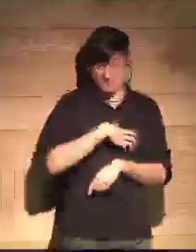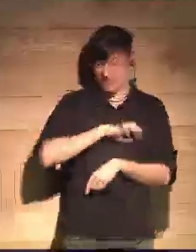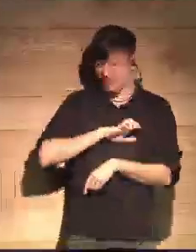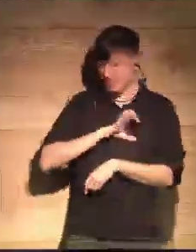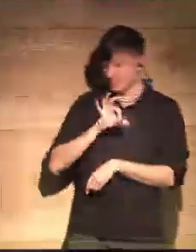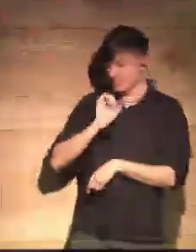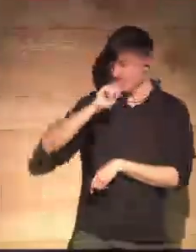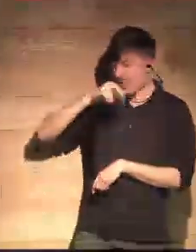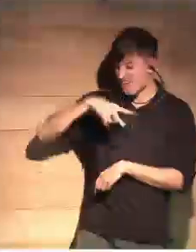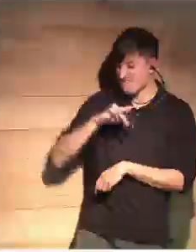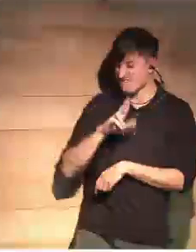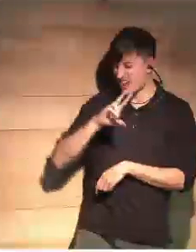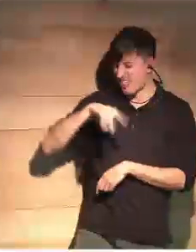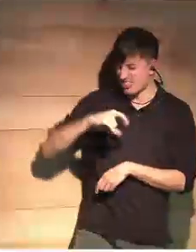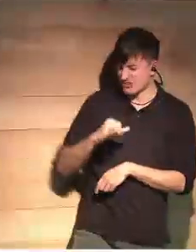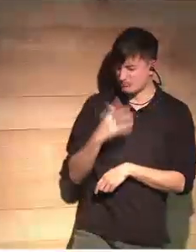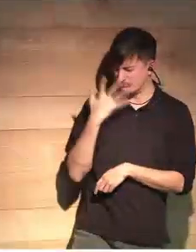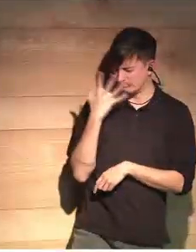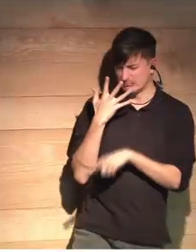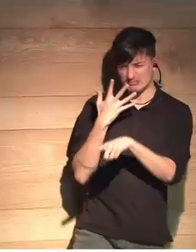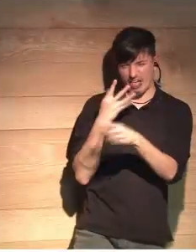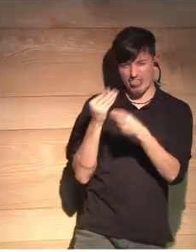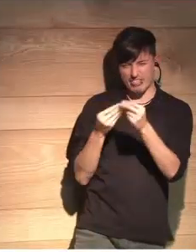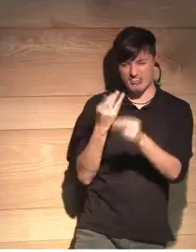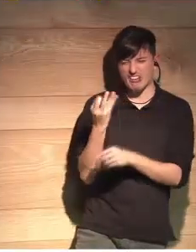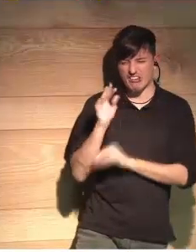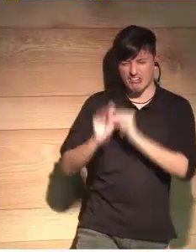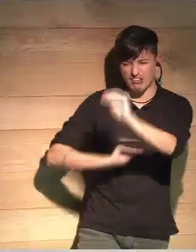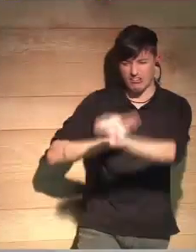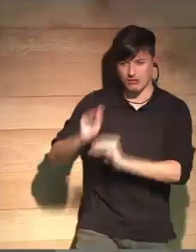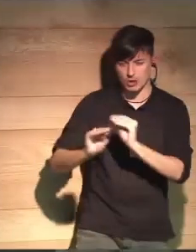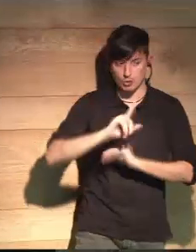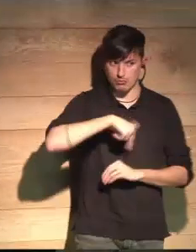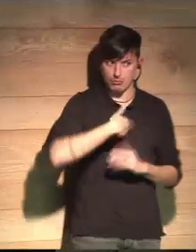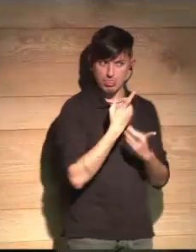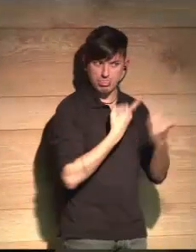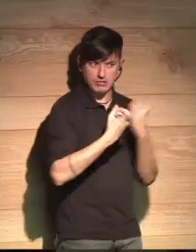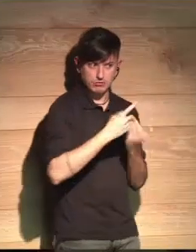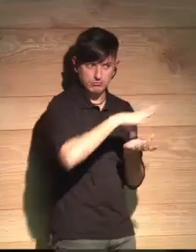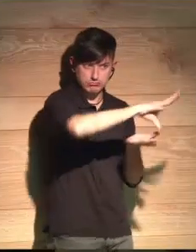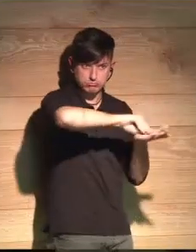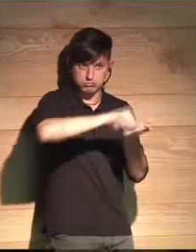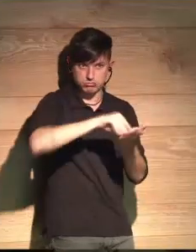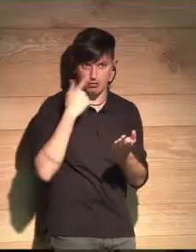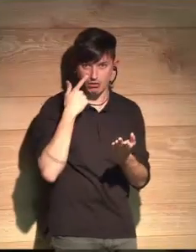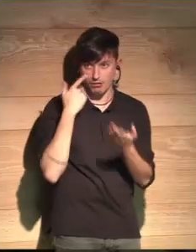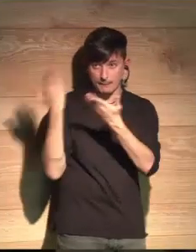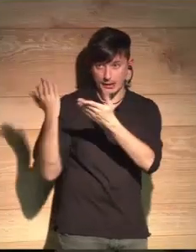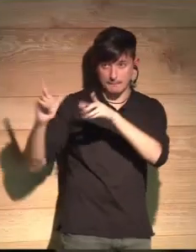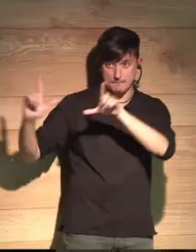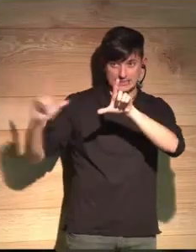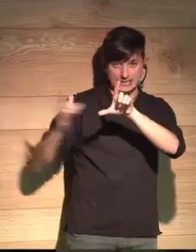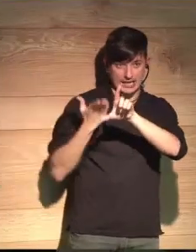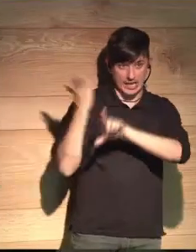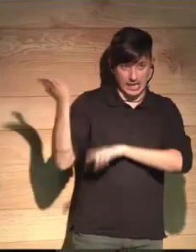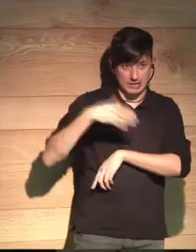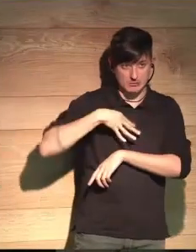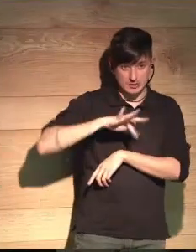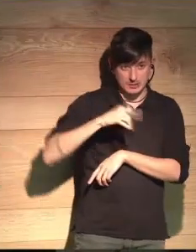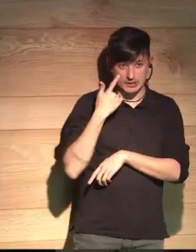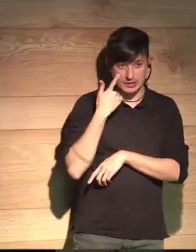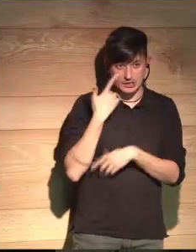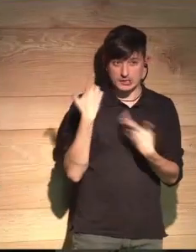questions. But anyway, we managed to collect the data. You see here the raw data. It turns out that actually using this data, you can determine the main